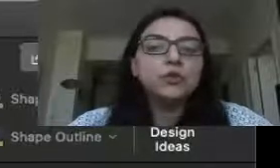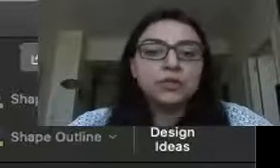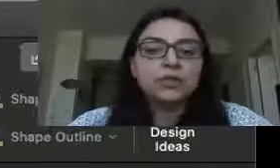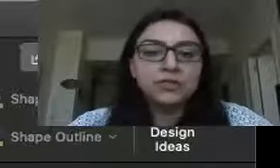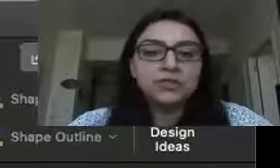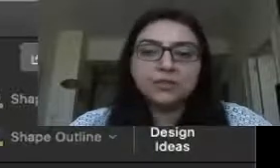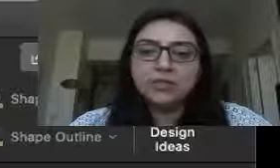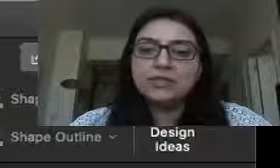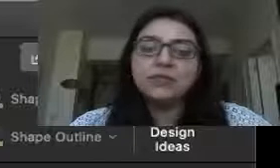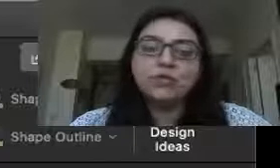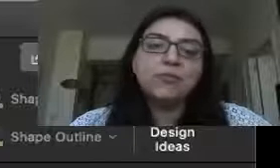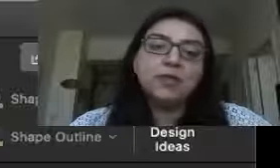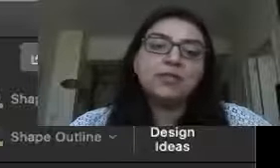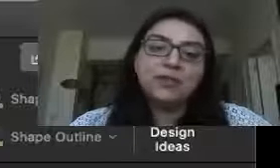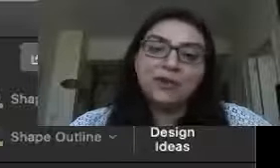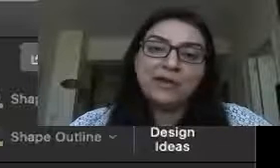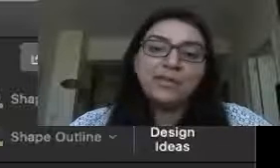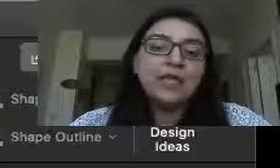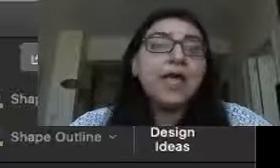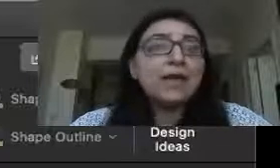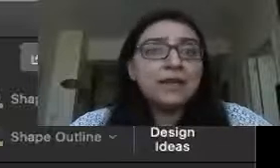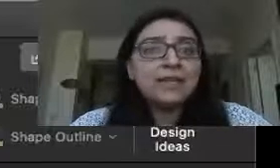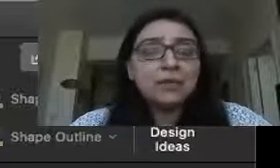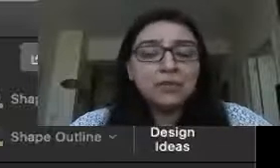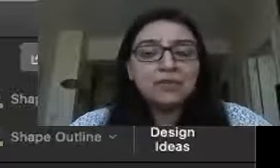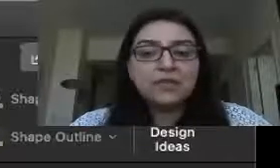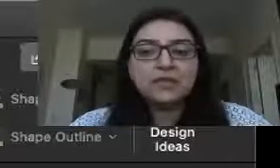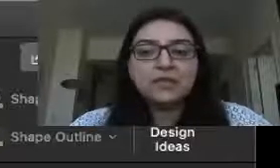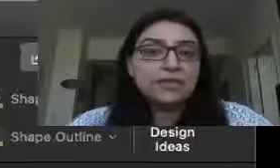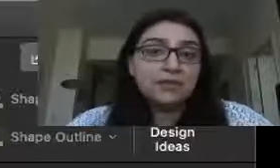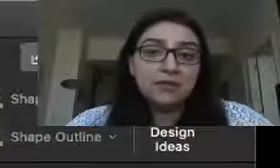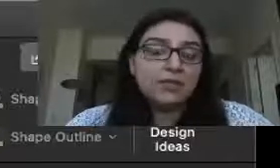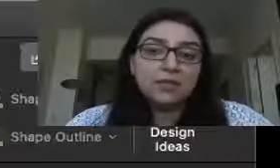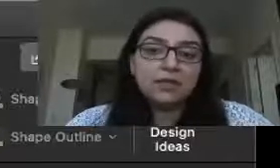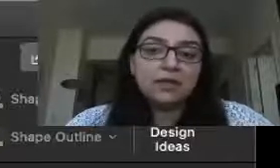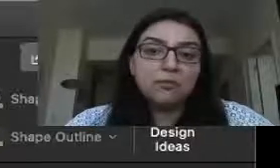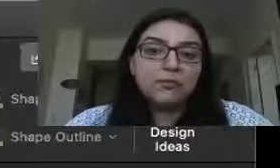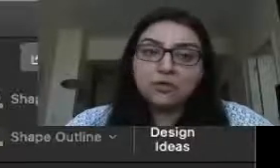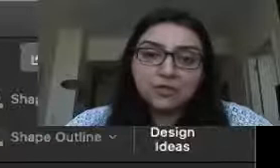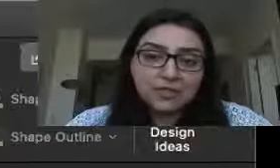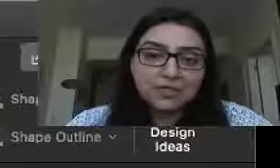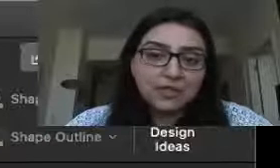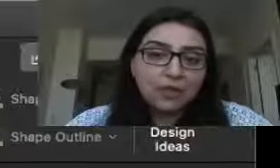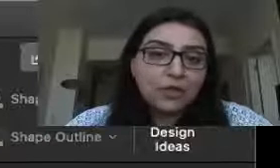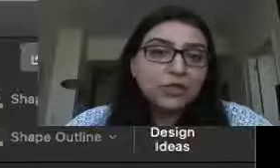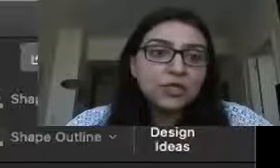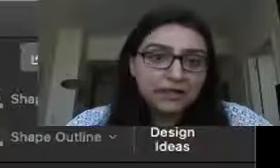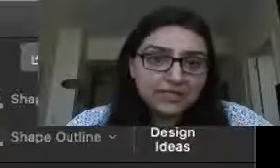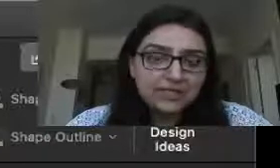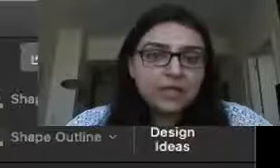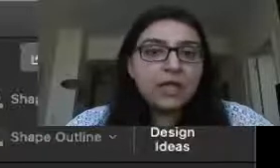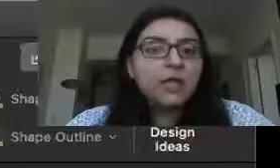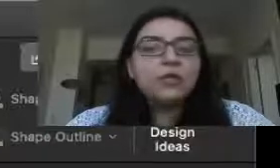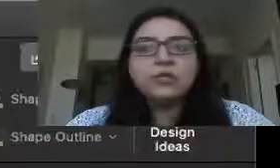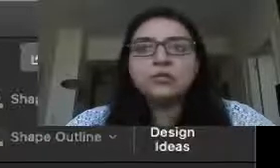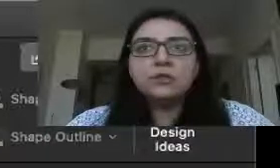to students with disabilities and responding to their needs. And an example of this is the availability and provision of assistive technology and